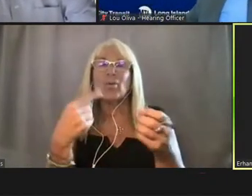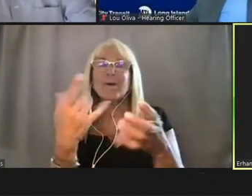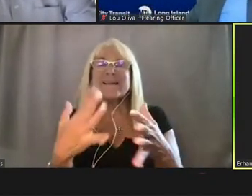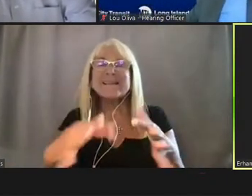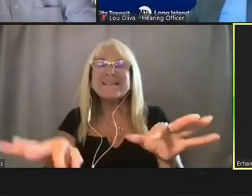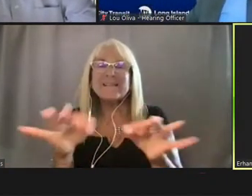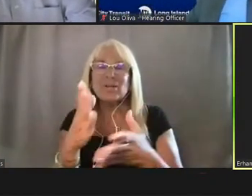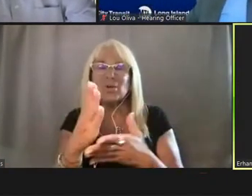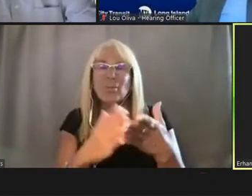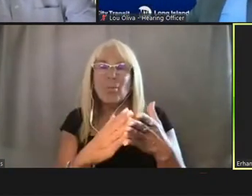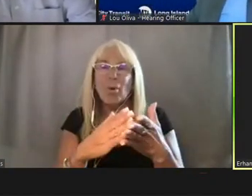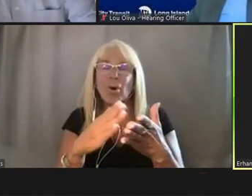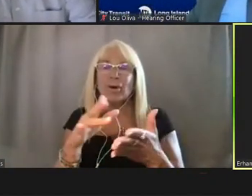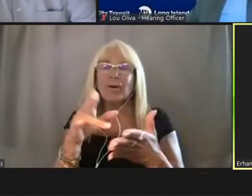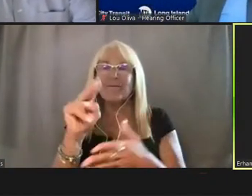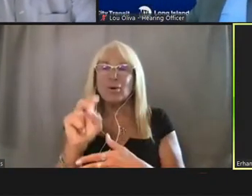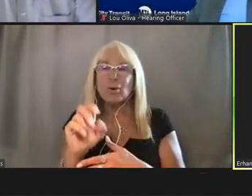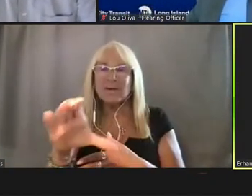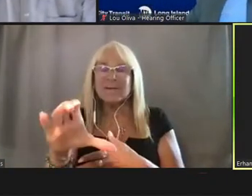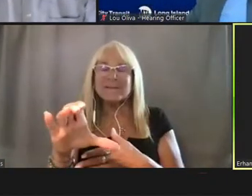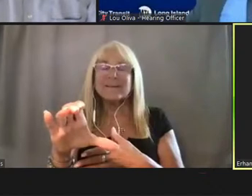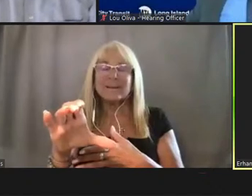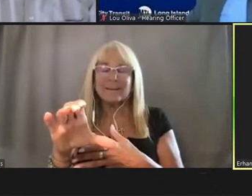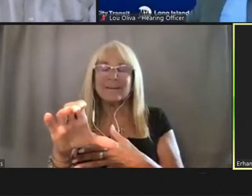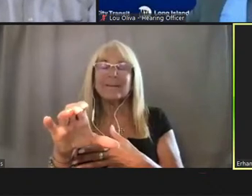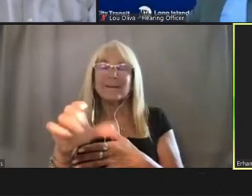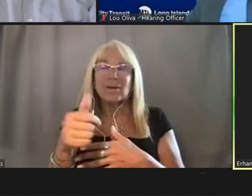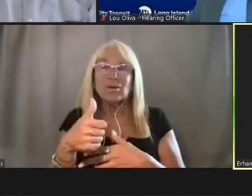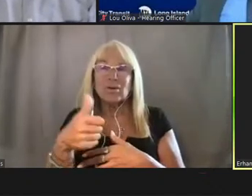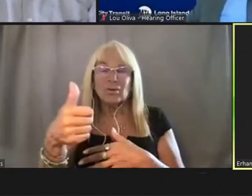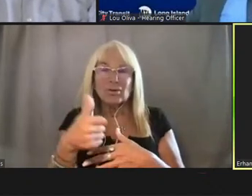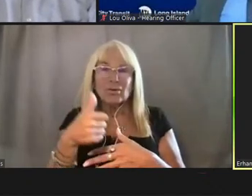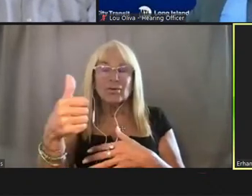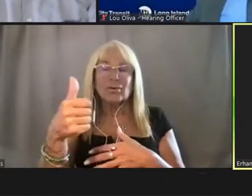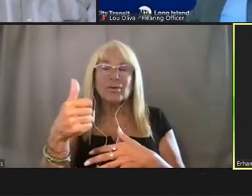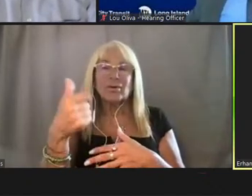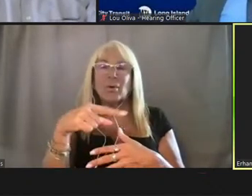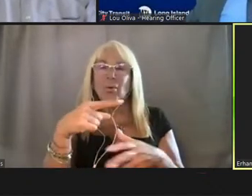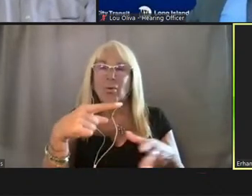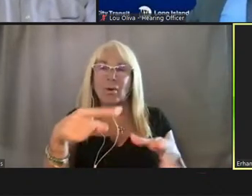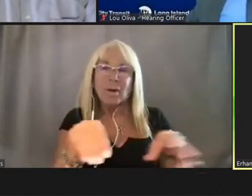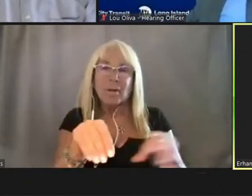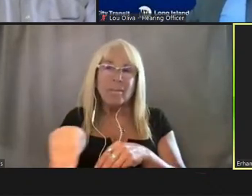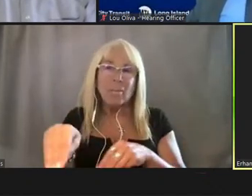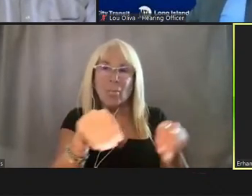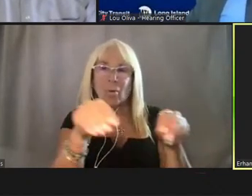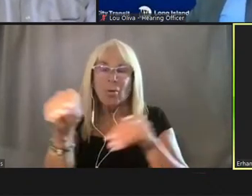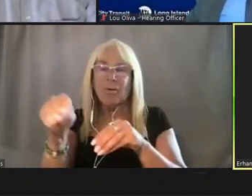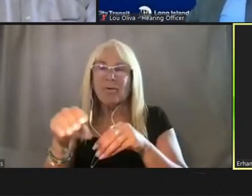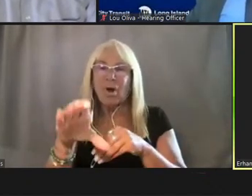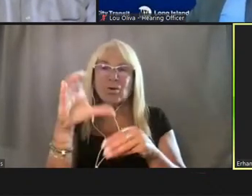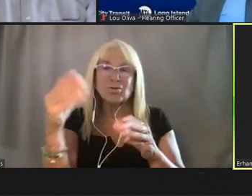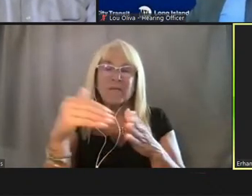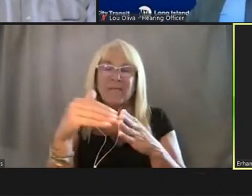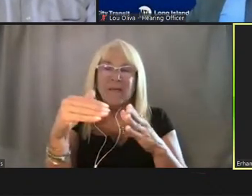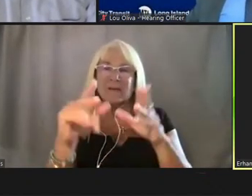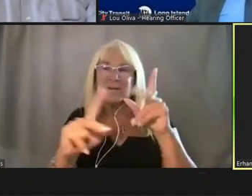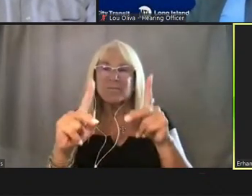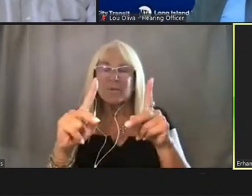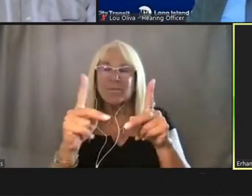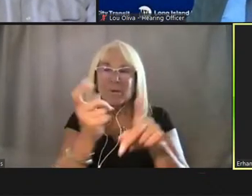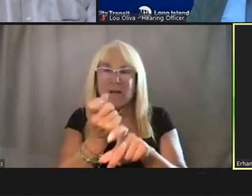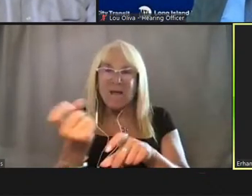Transit System we move hundreds of thousands of people every single year and